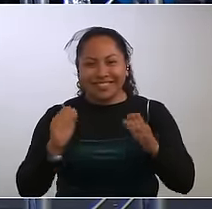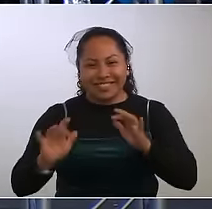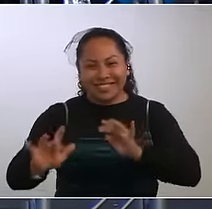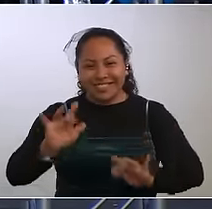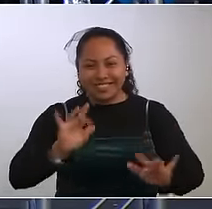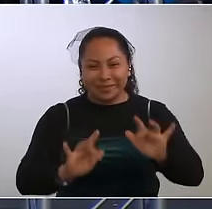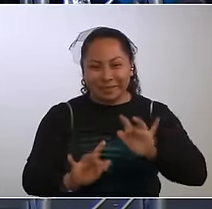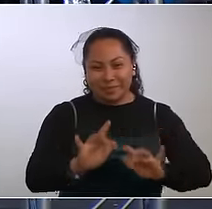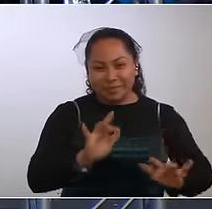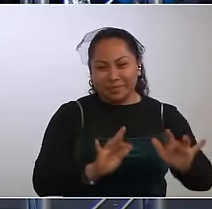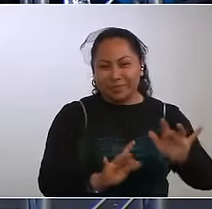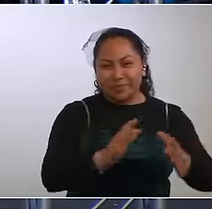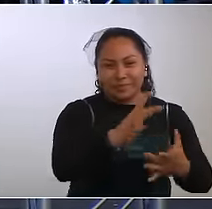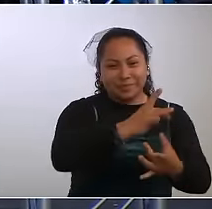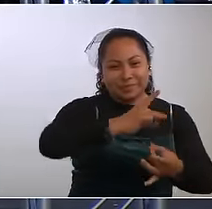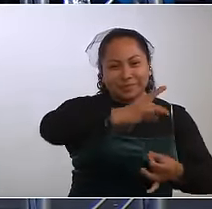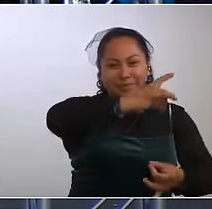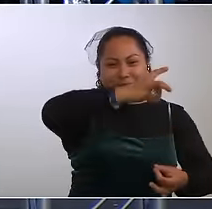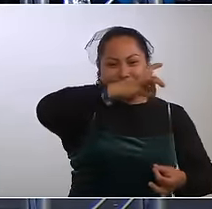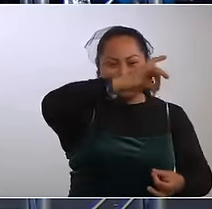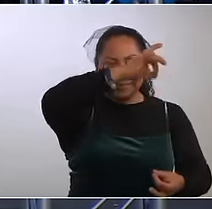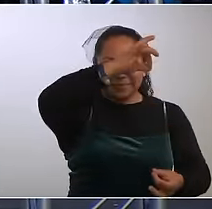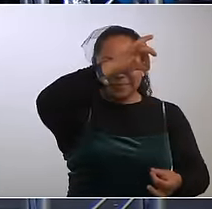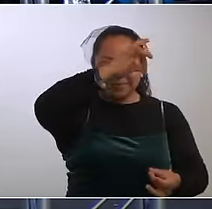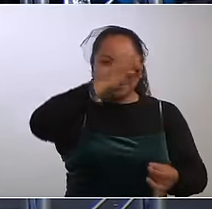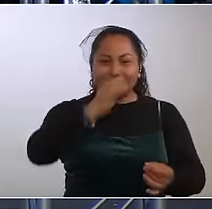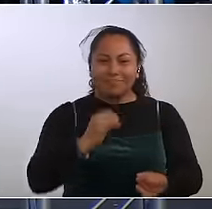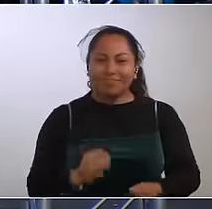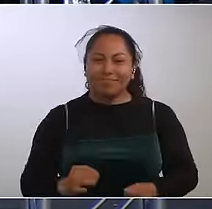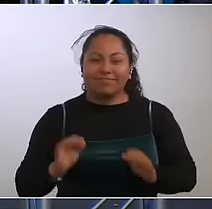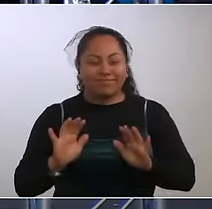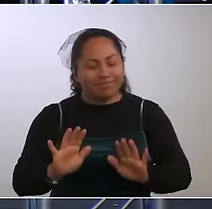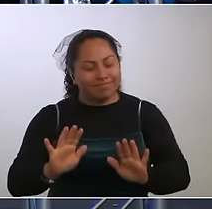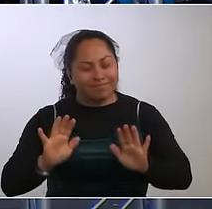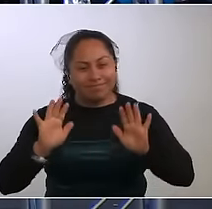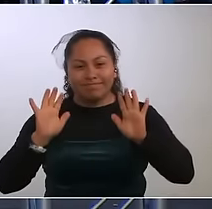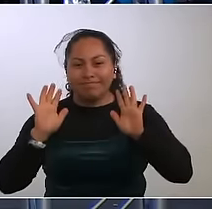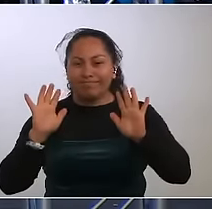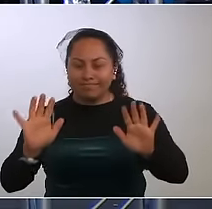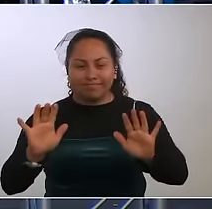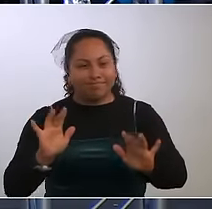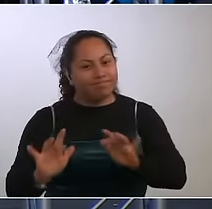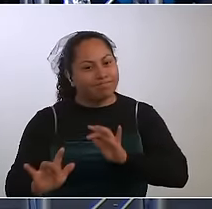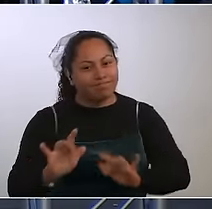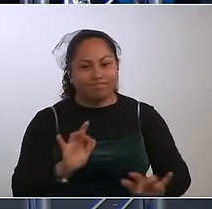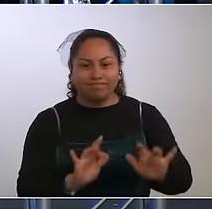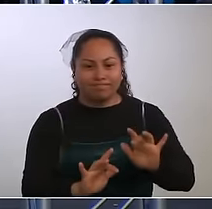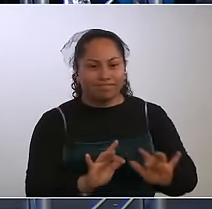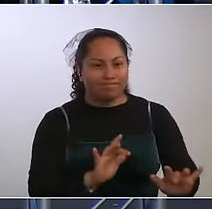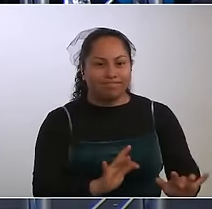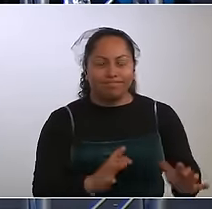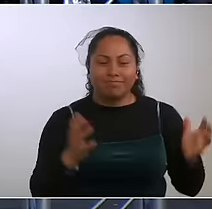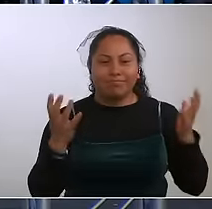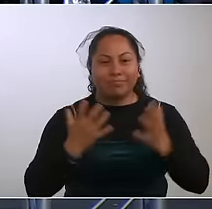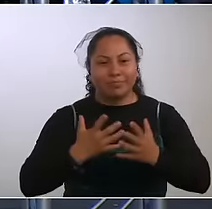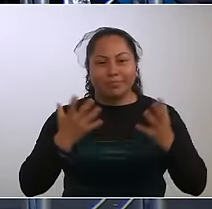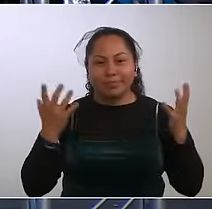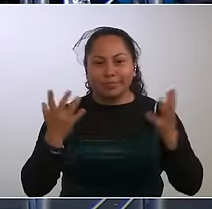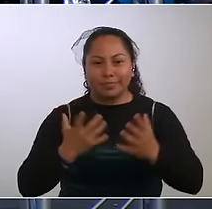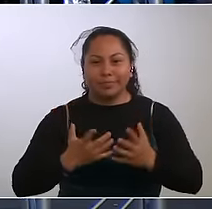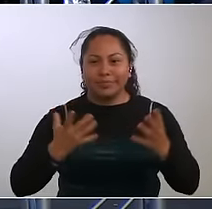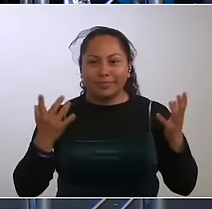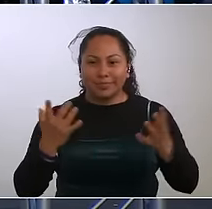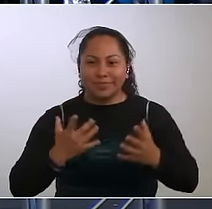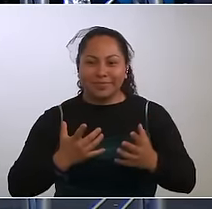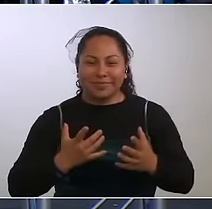in our history. It will be greater than the move at the beginning of the Apostolic Assembly. The movement of the